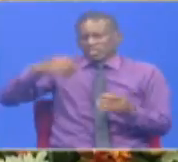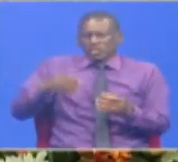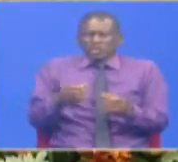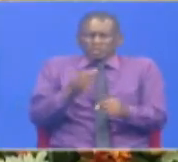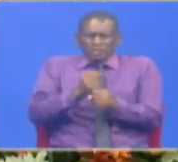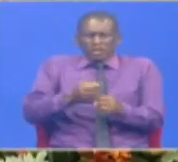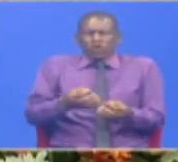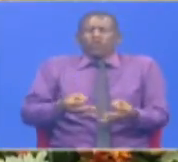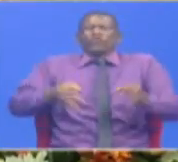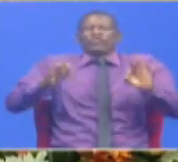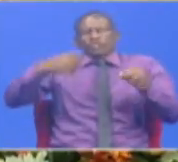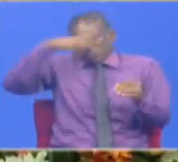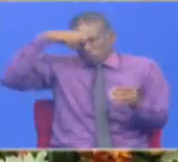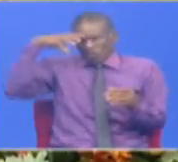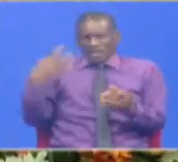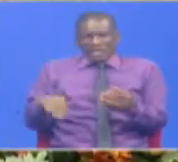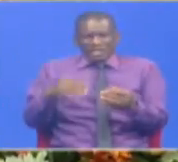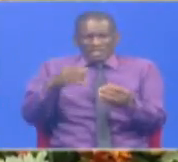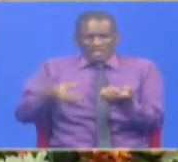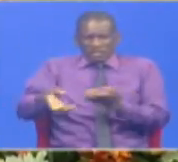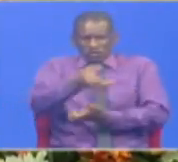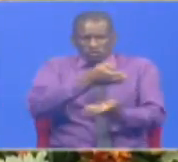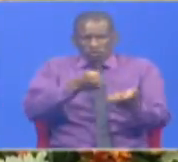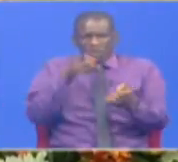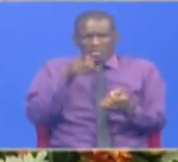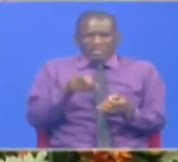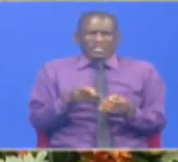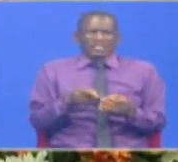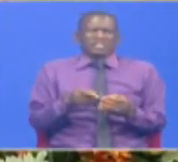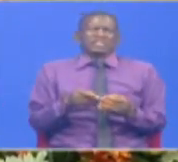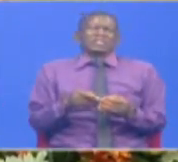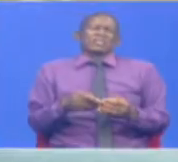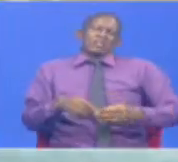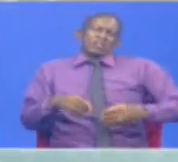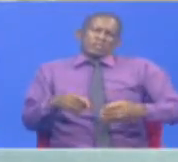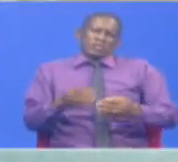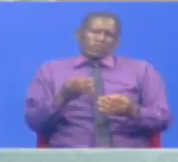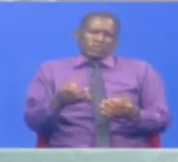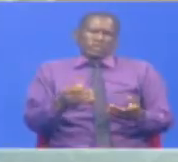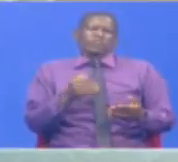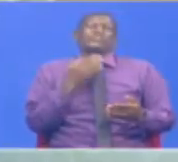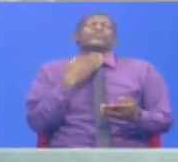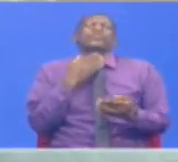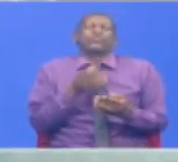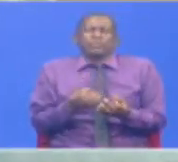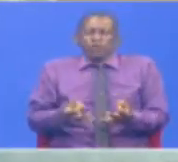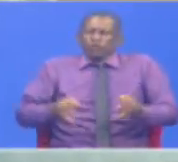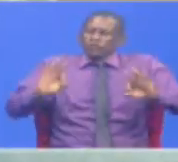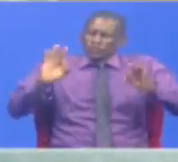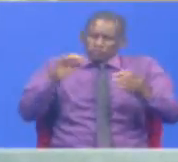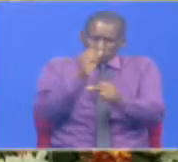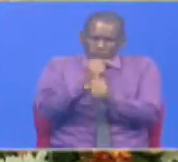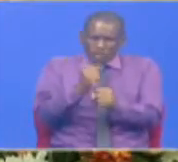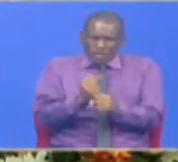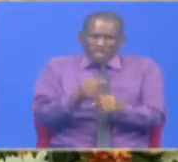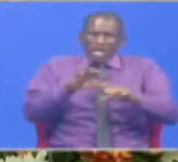out, does this really resonate with the informal sector players? Do they want to be formalized? So how can we offer them